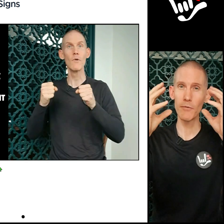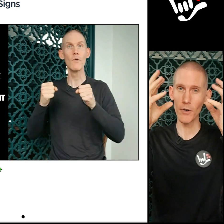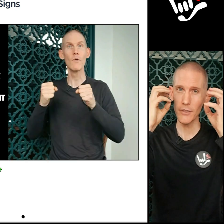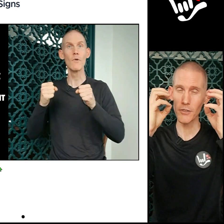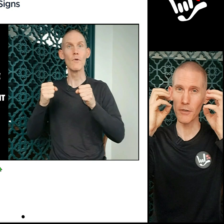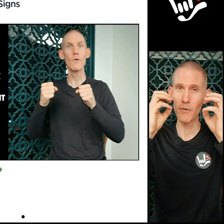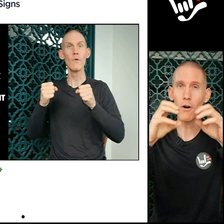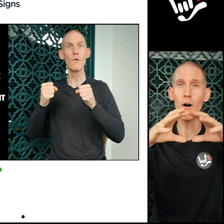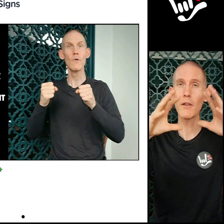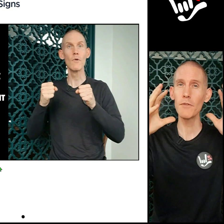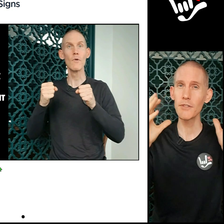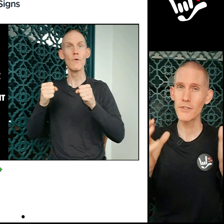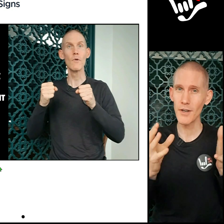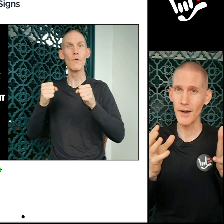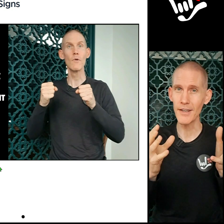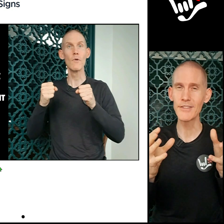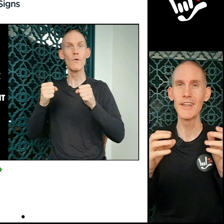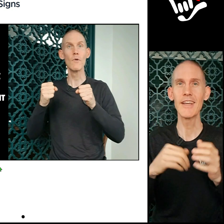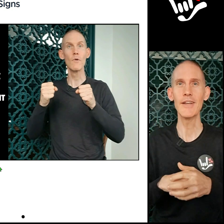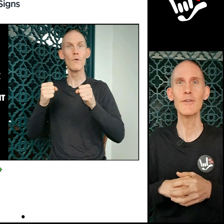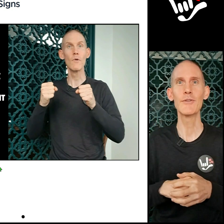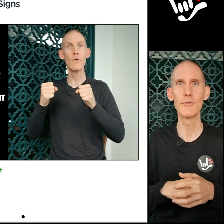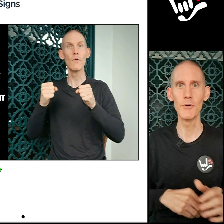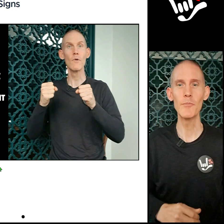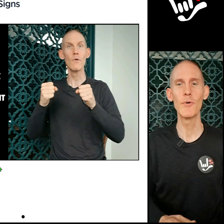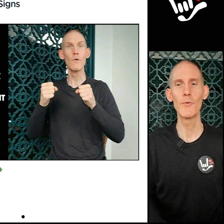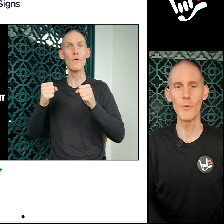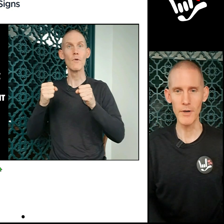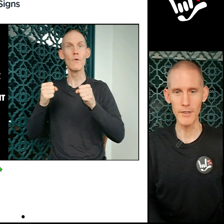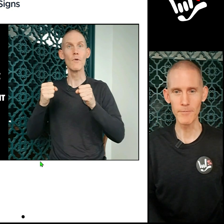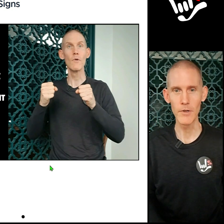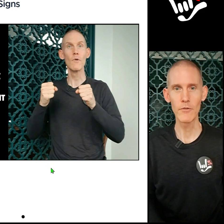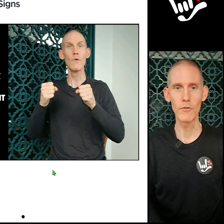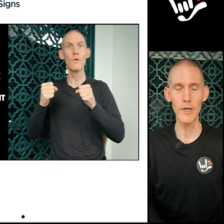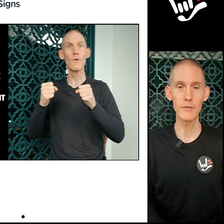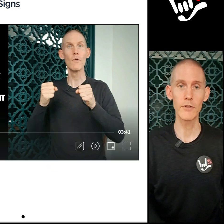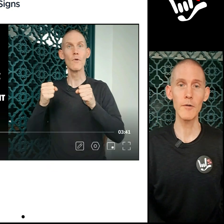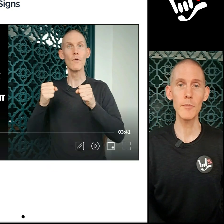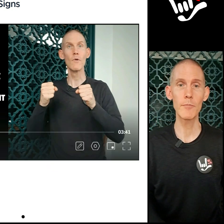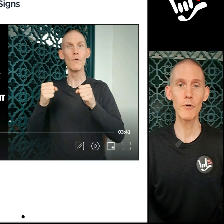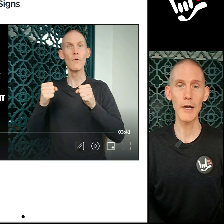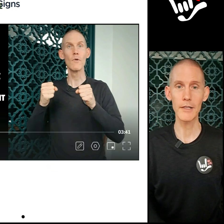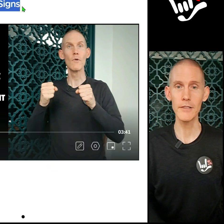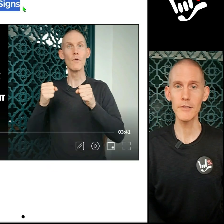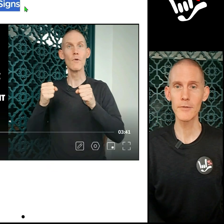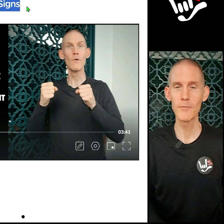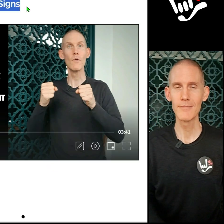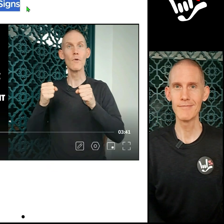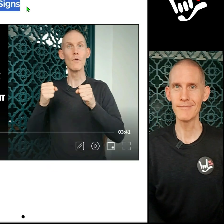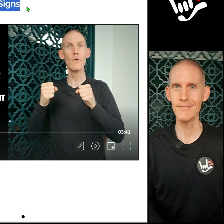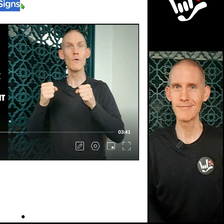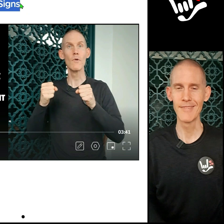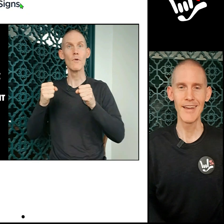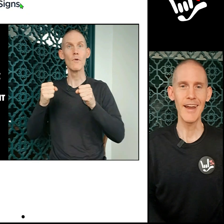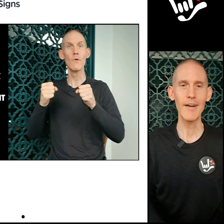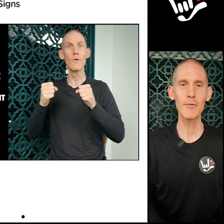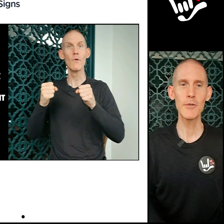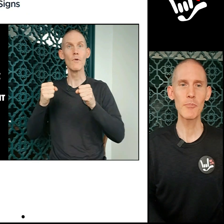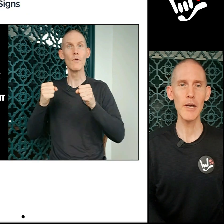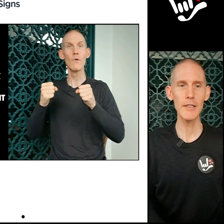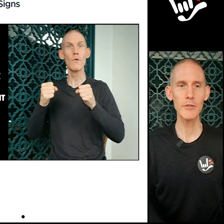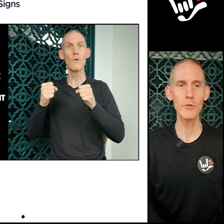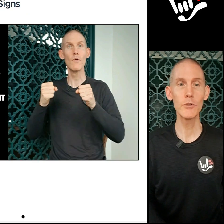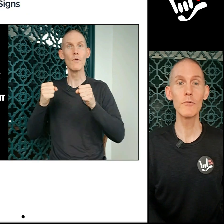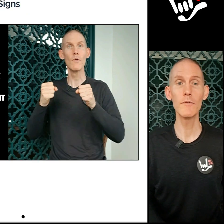just a refresher for all of the signs in group 1. Right, so that will be practice. After